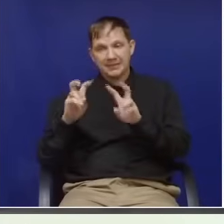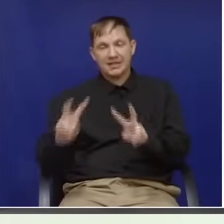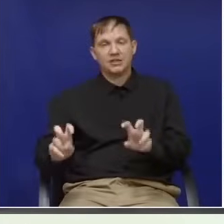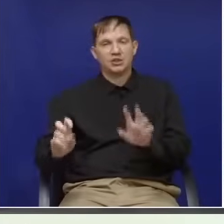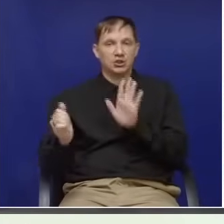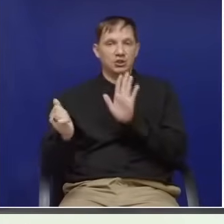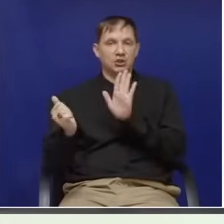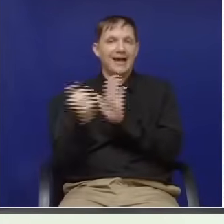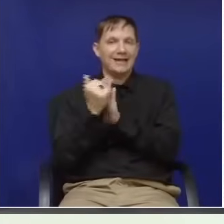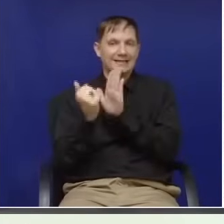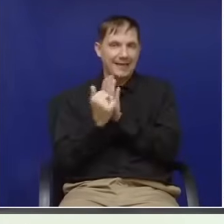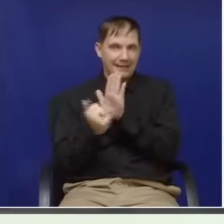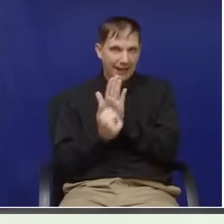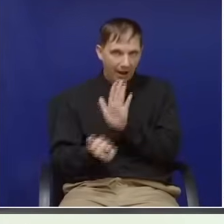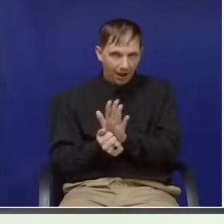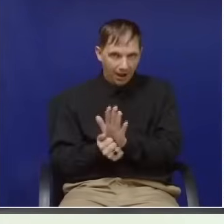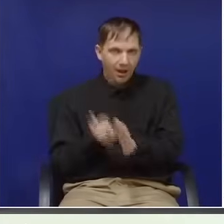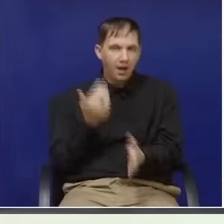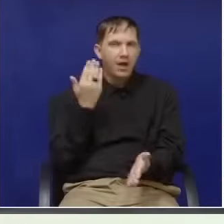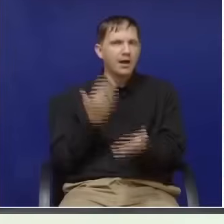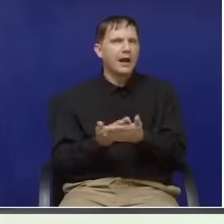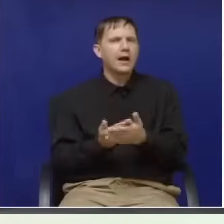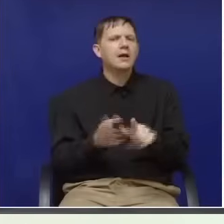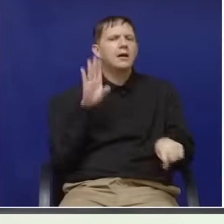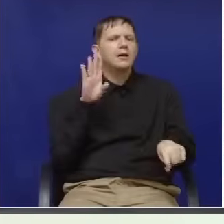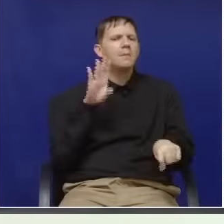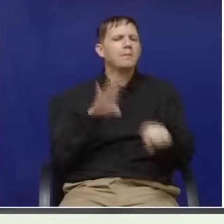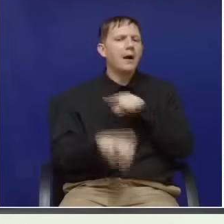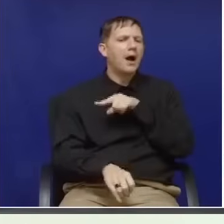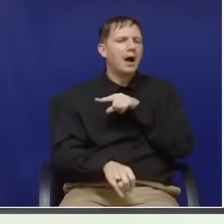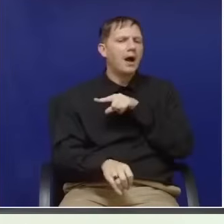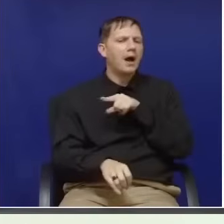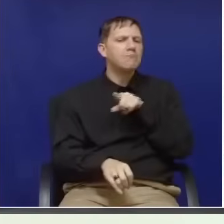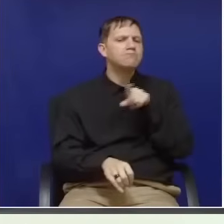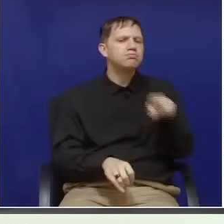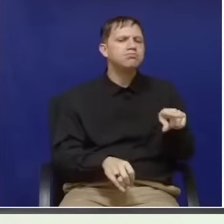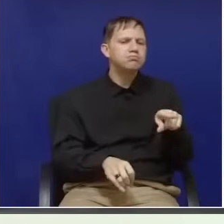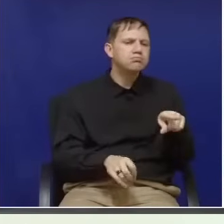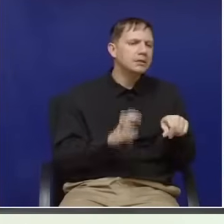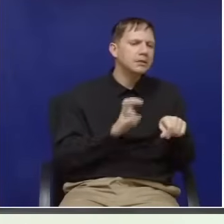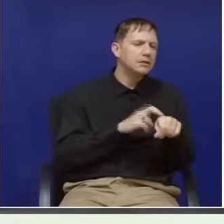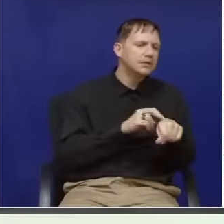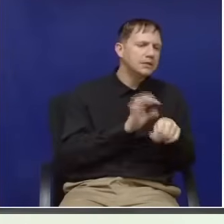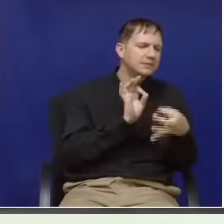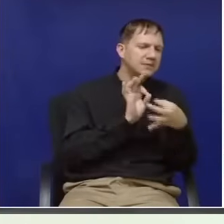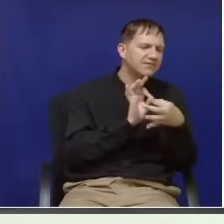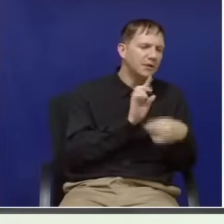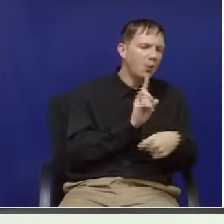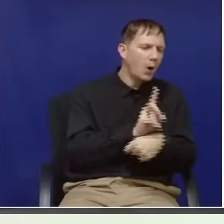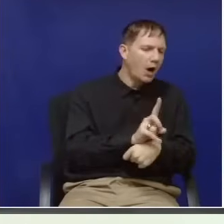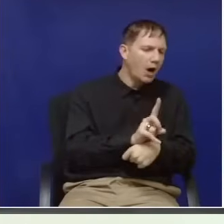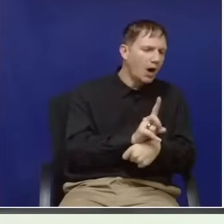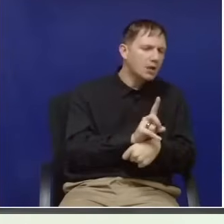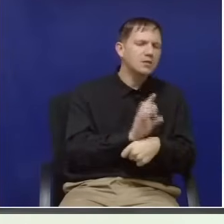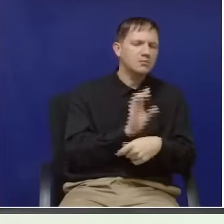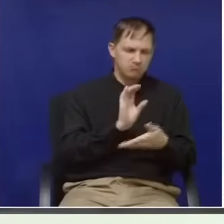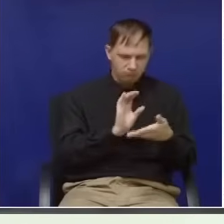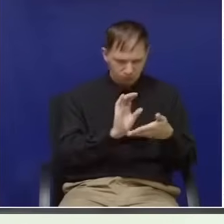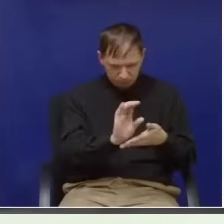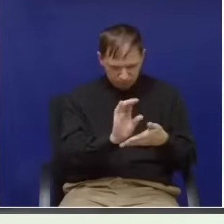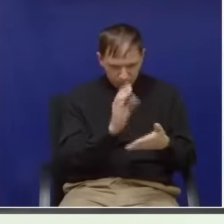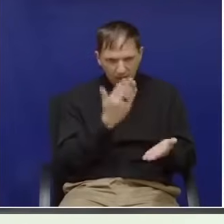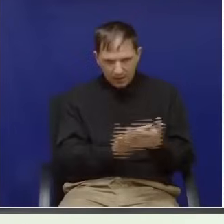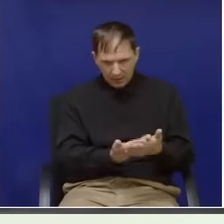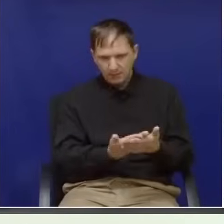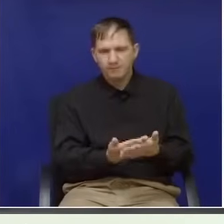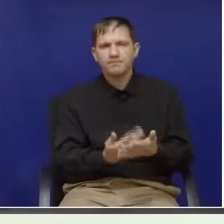to emerge with a situation where in this division, the sea teams are appropriately funded. I fully agree with you